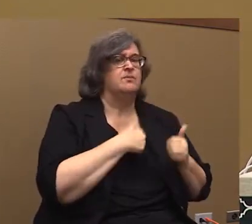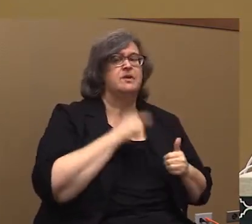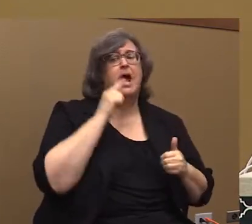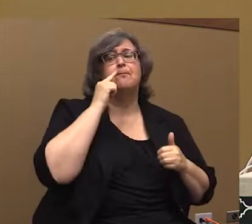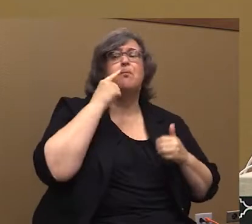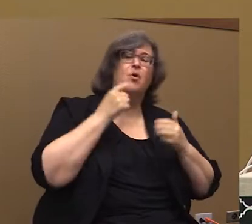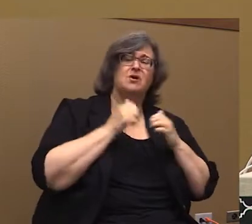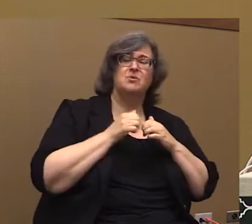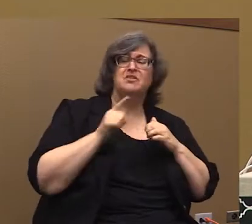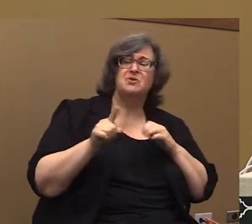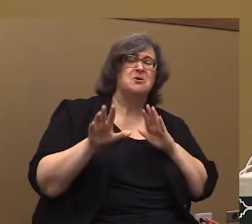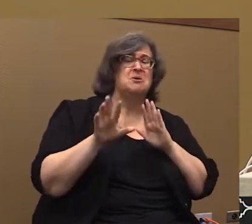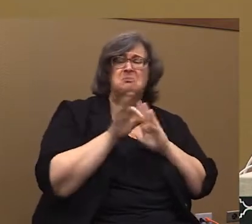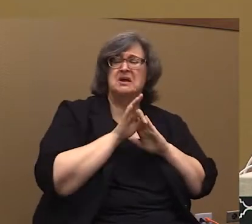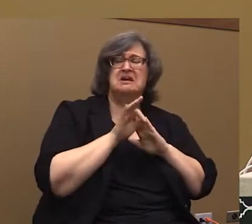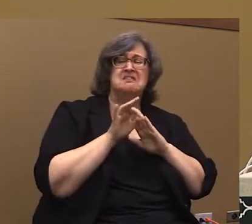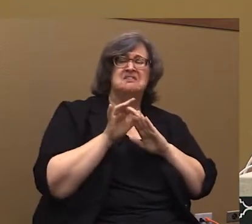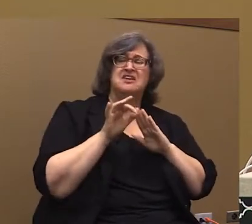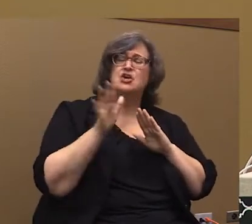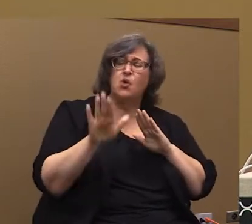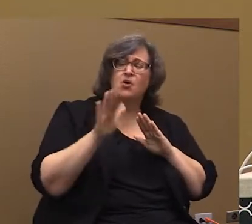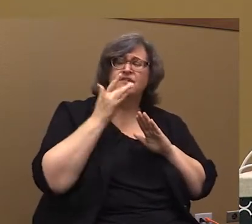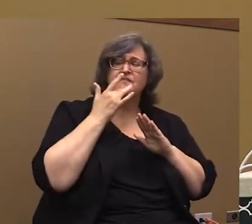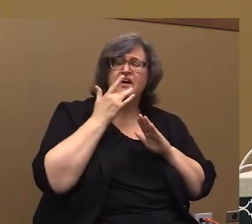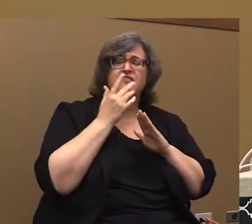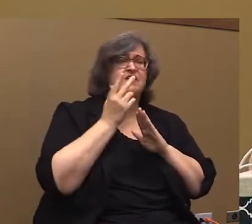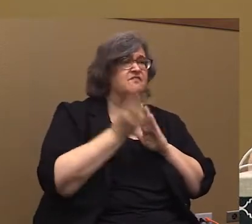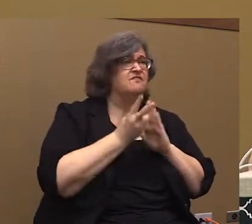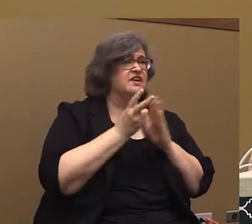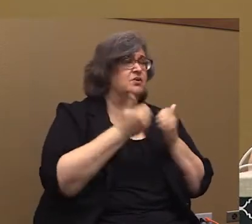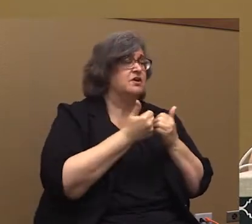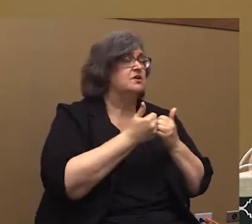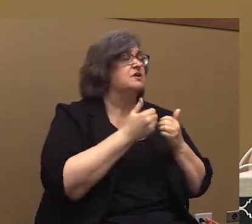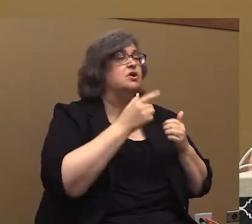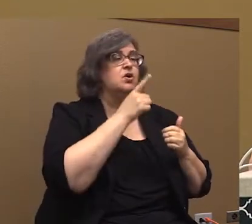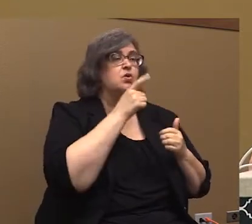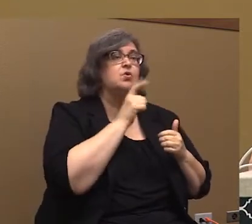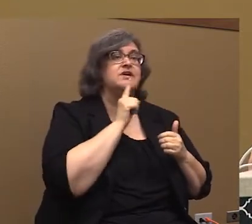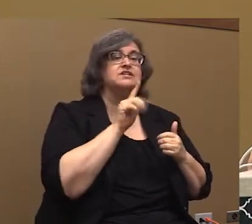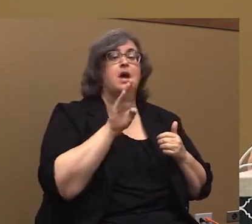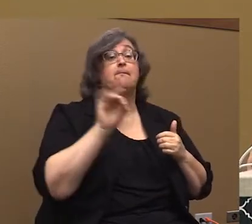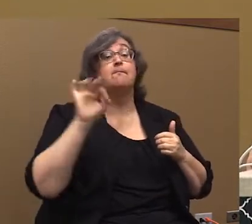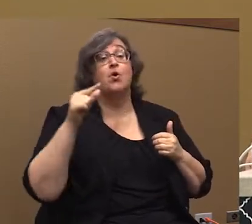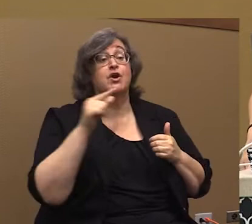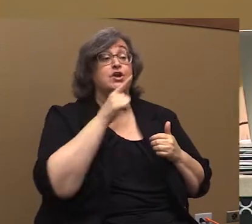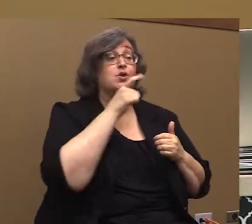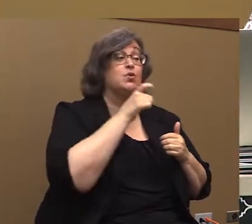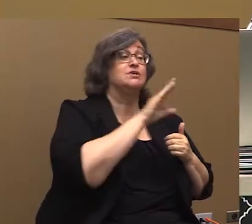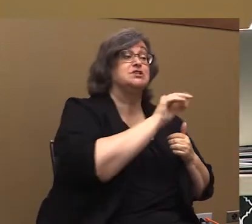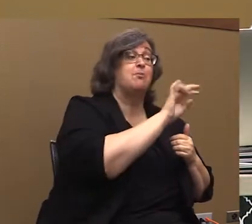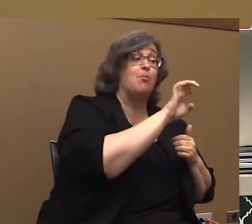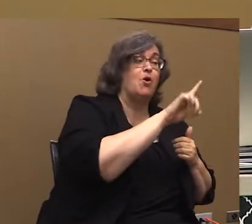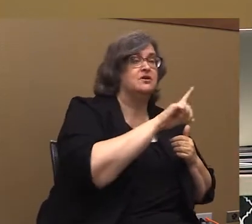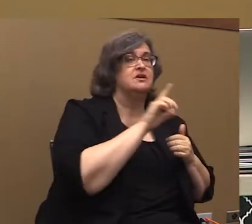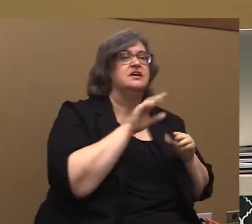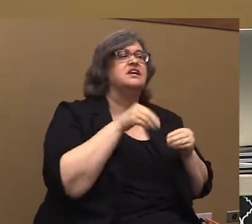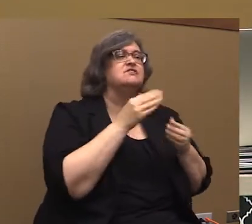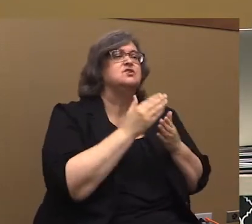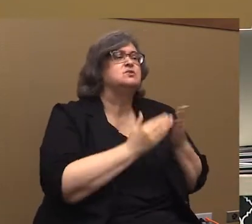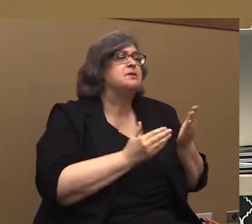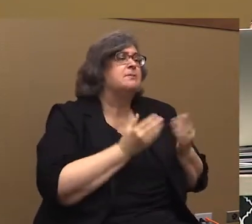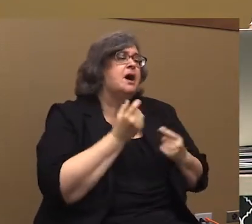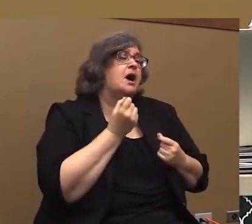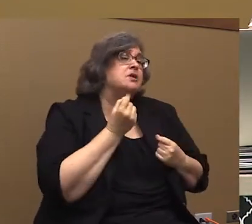bored. Picking his favorite video game and not bored, but I'm like so bored with you picking your Right. favorite video So game. being able to